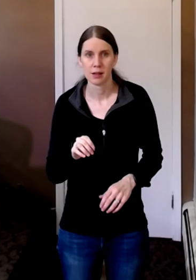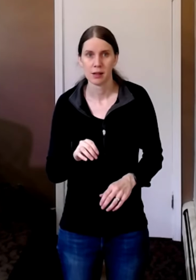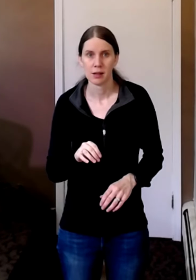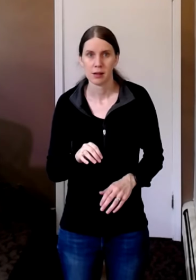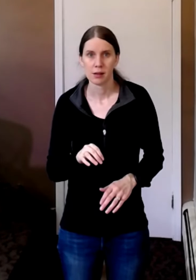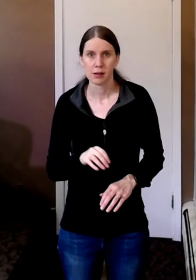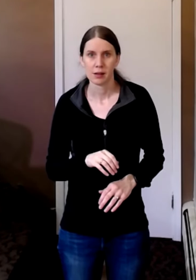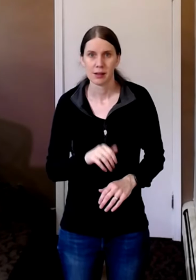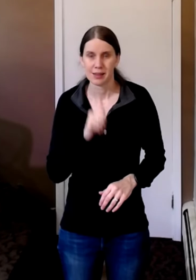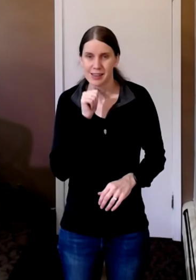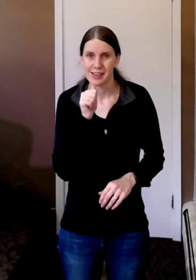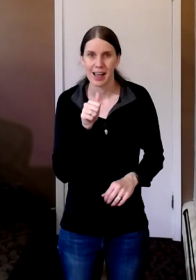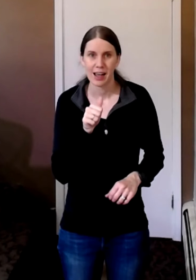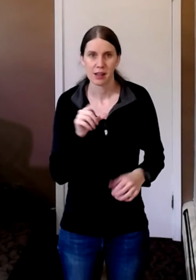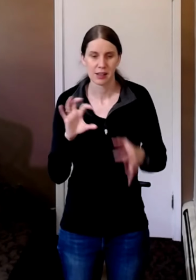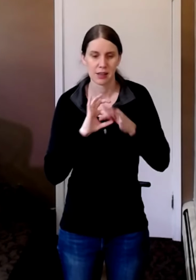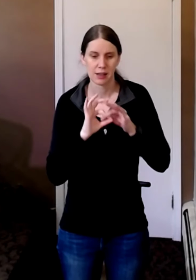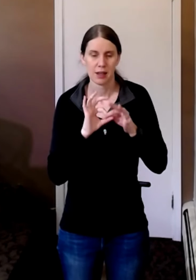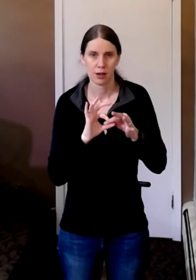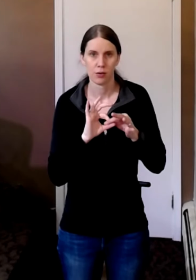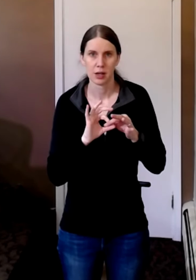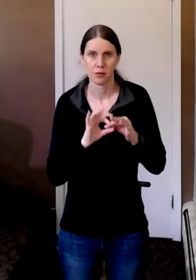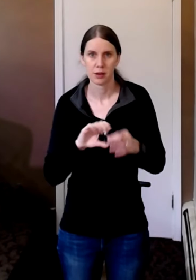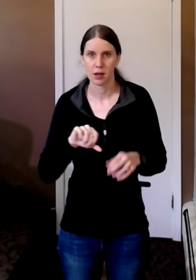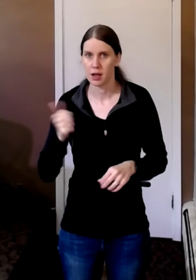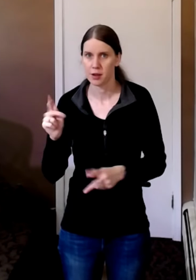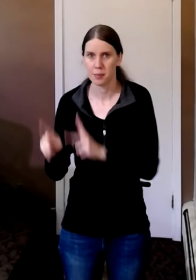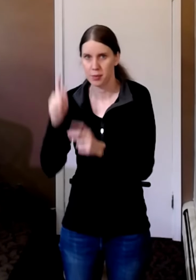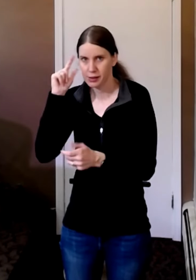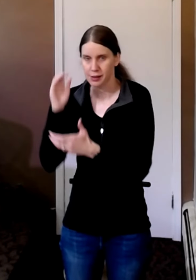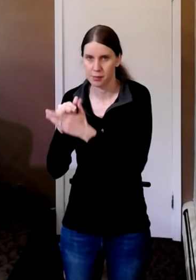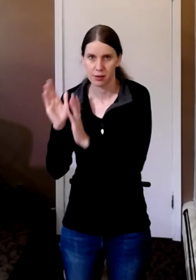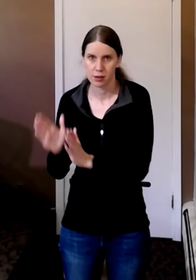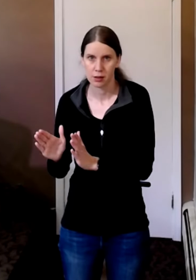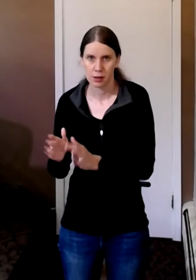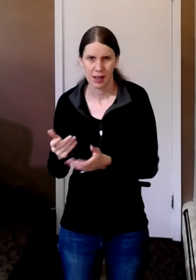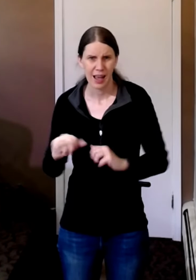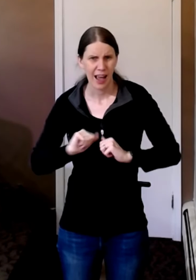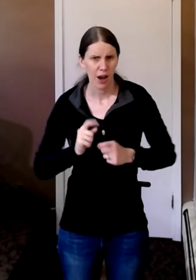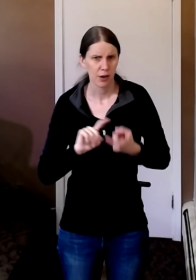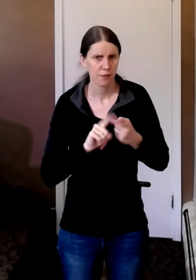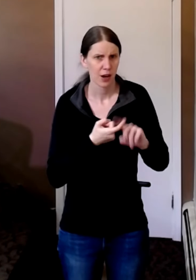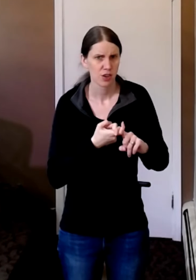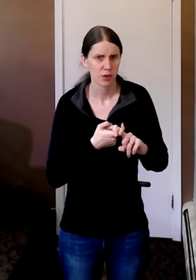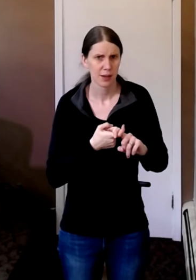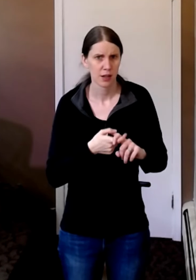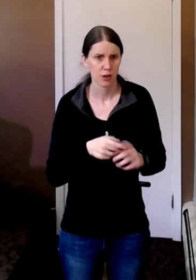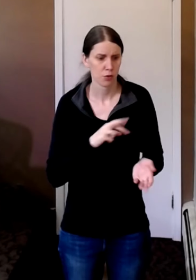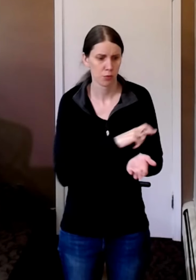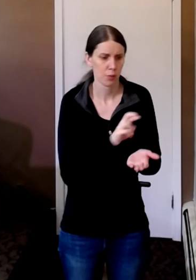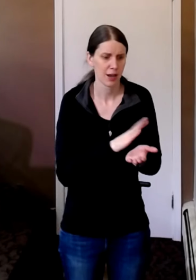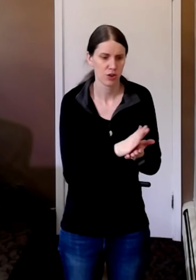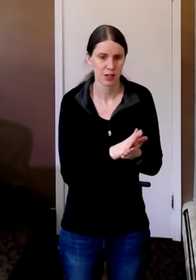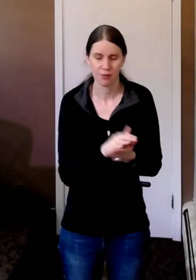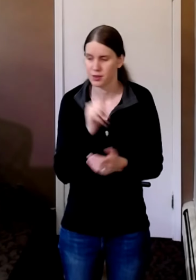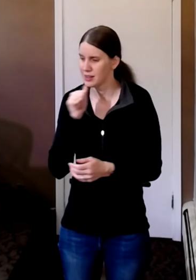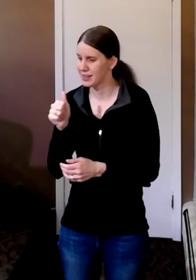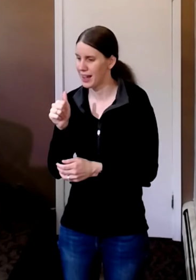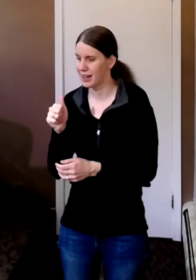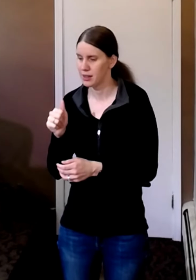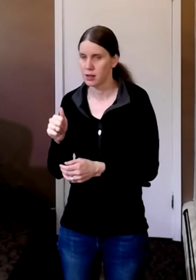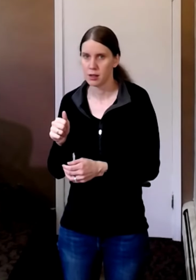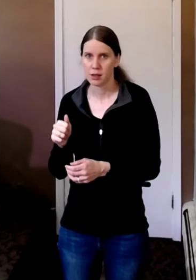Be not unequally yoked together with unbelievers. For what fellowship hath righteousness with unrighteousness, light with darkness,